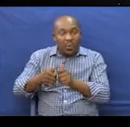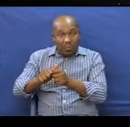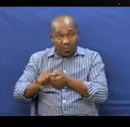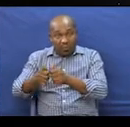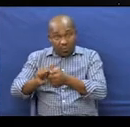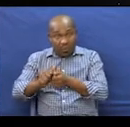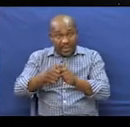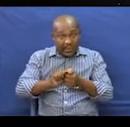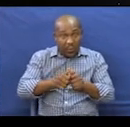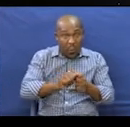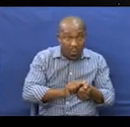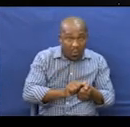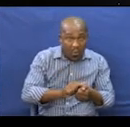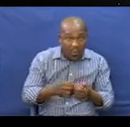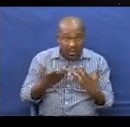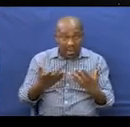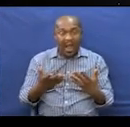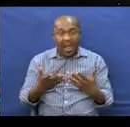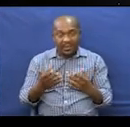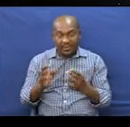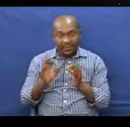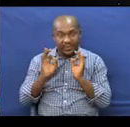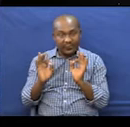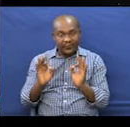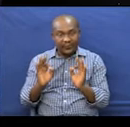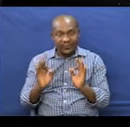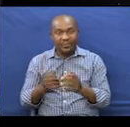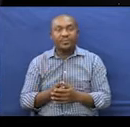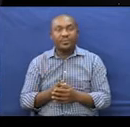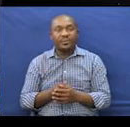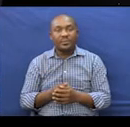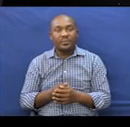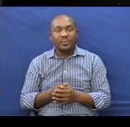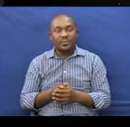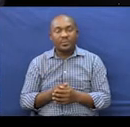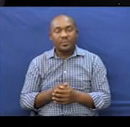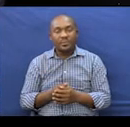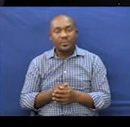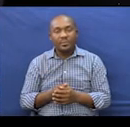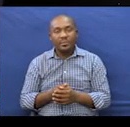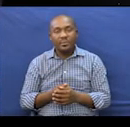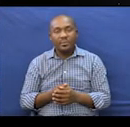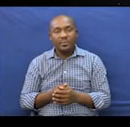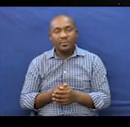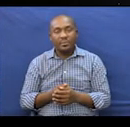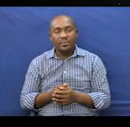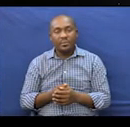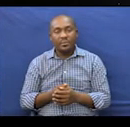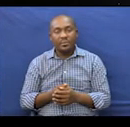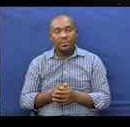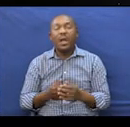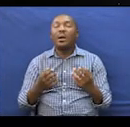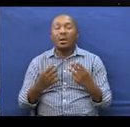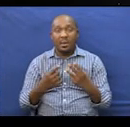Carbohydrate. But apart from this, also we've got here Irish potatoes. Also